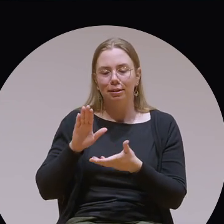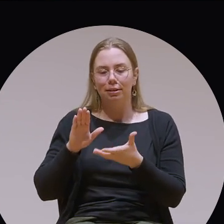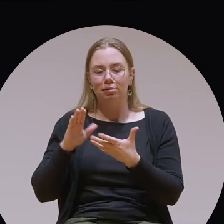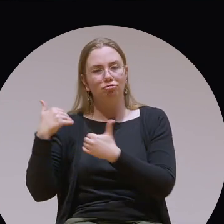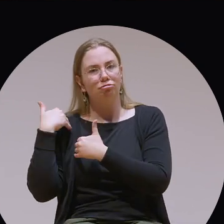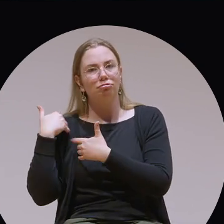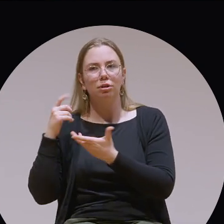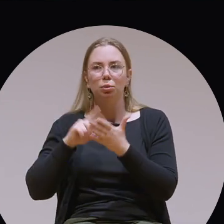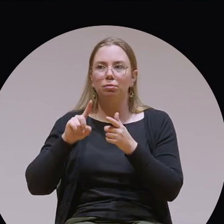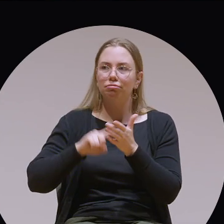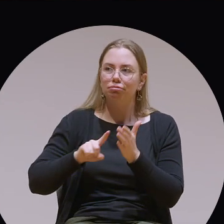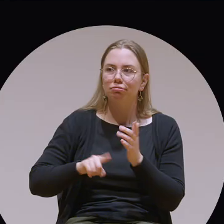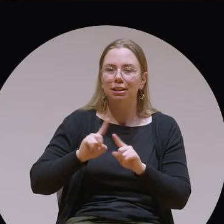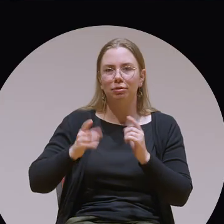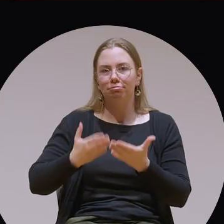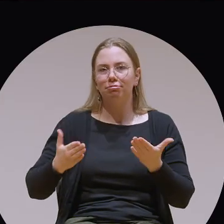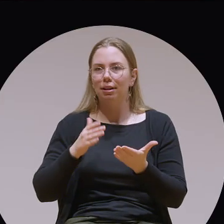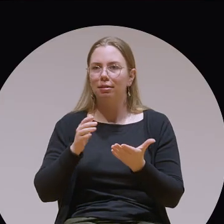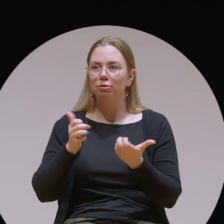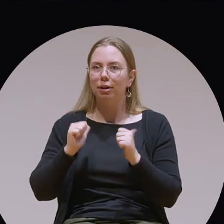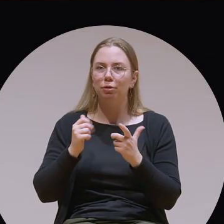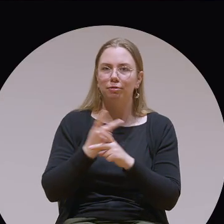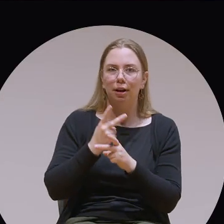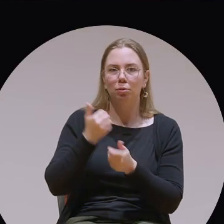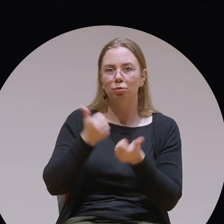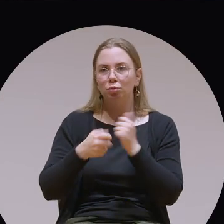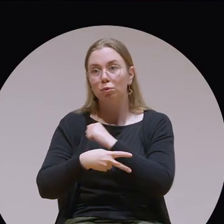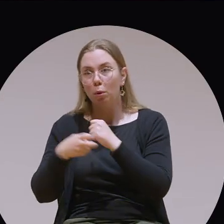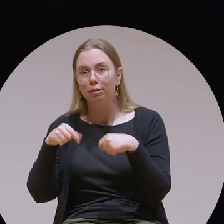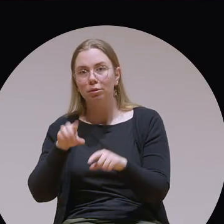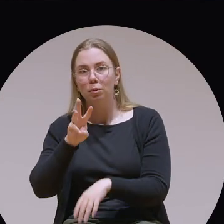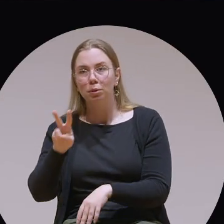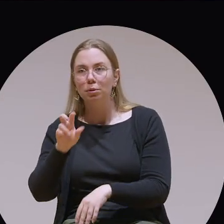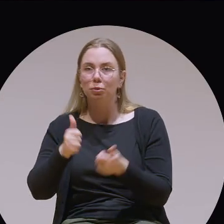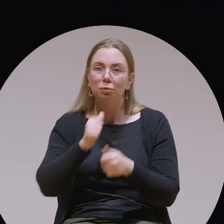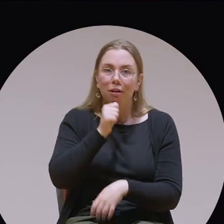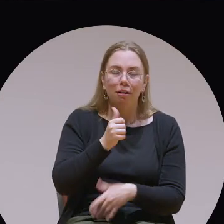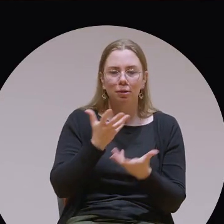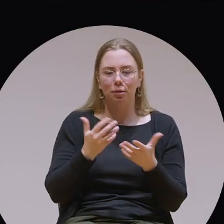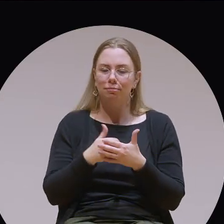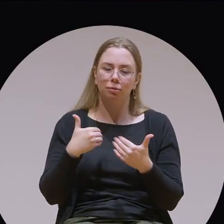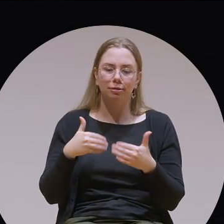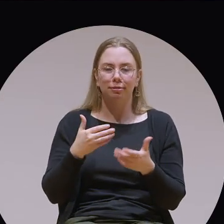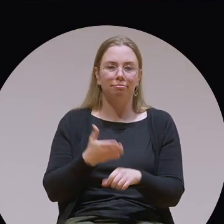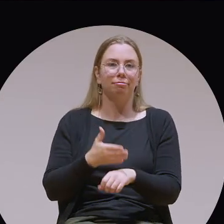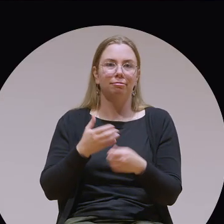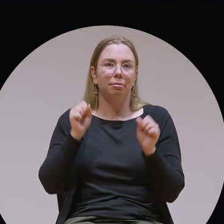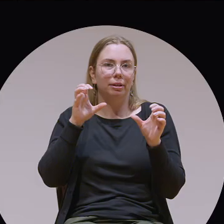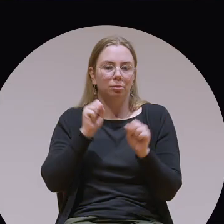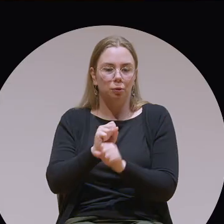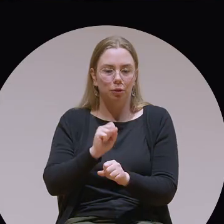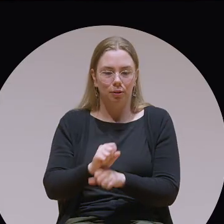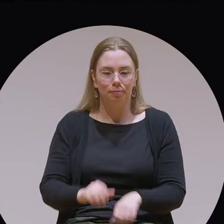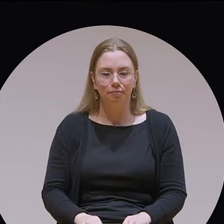War II and was not problematic. But one of the things that exercises me, and one of the things I spend a great deal of time on, is